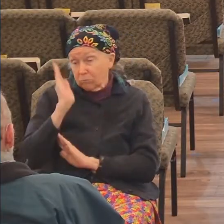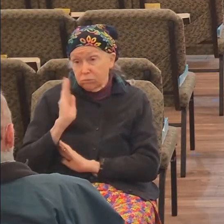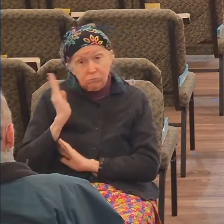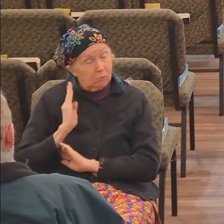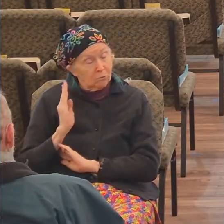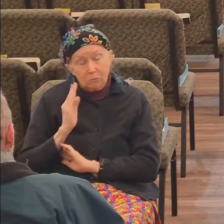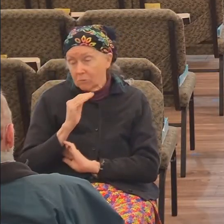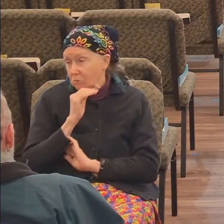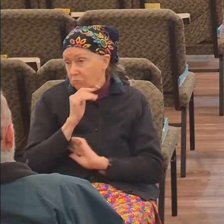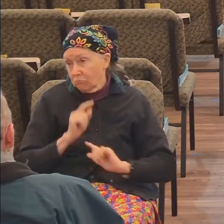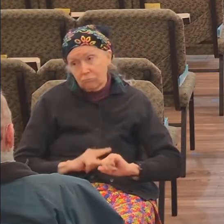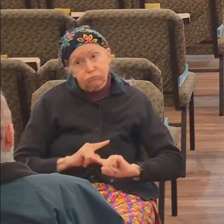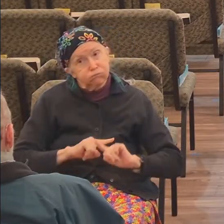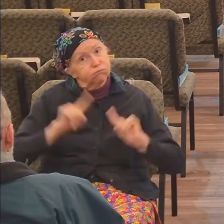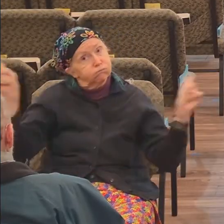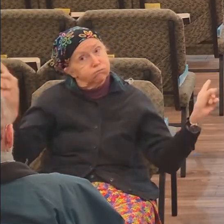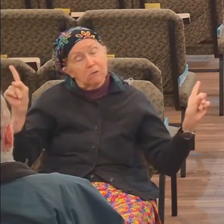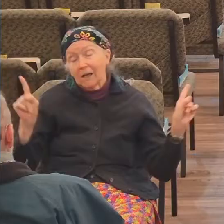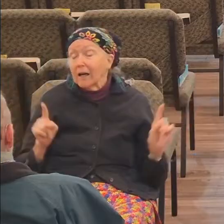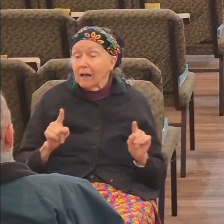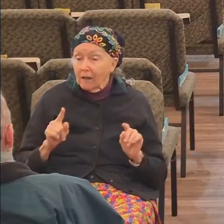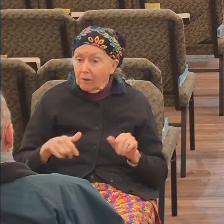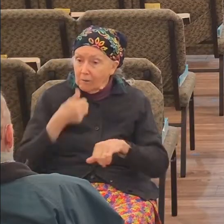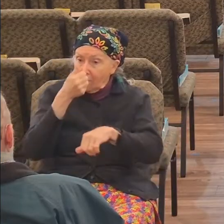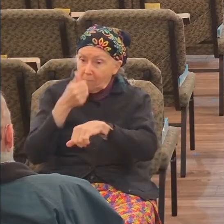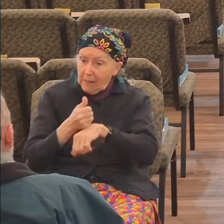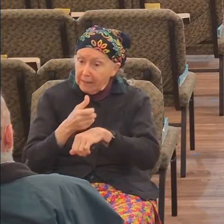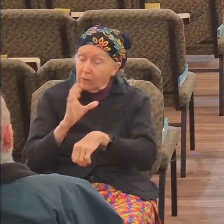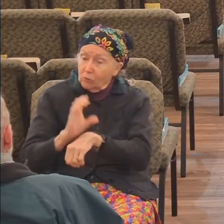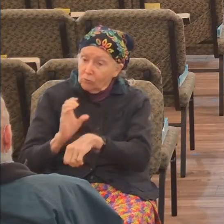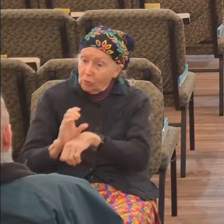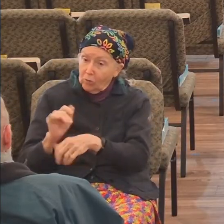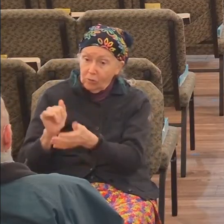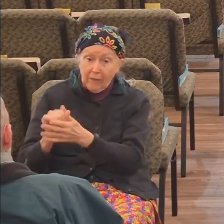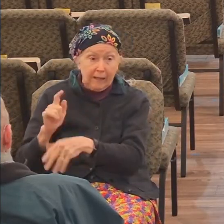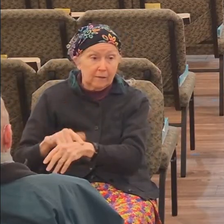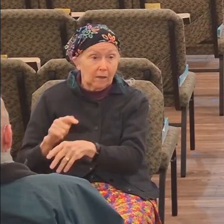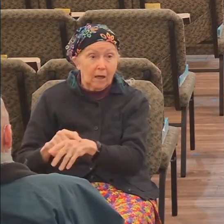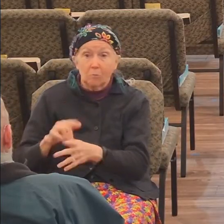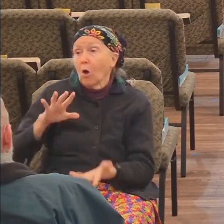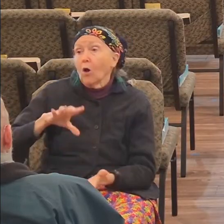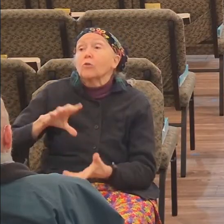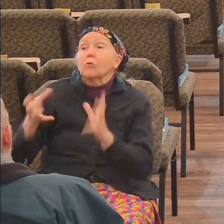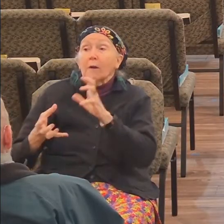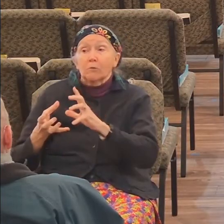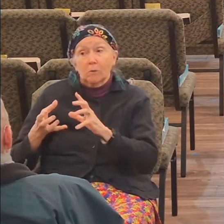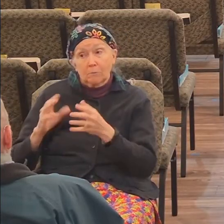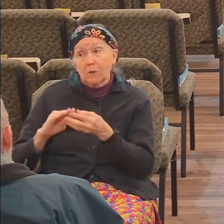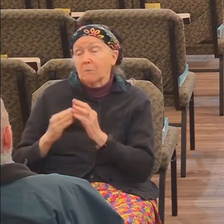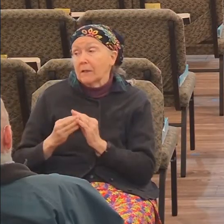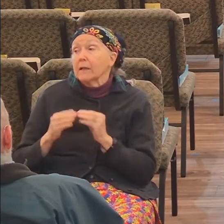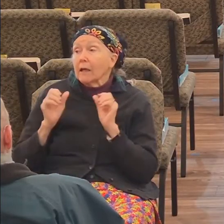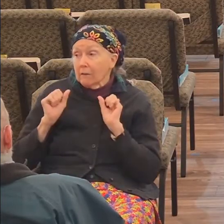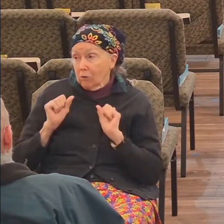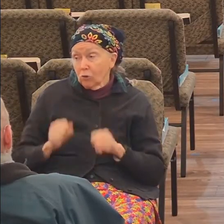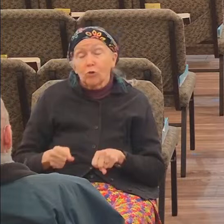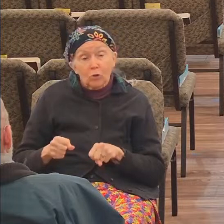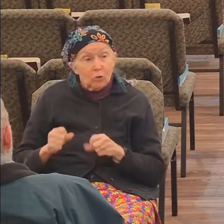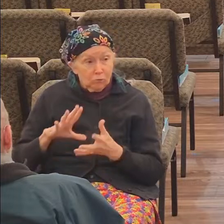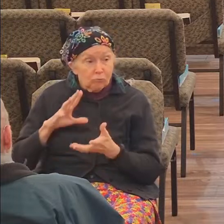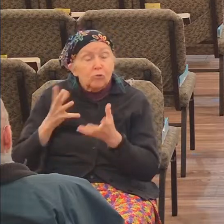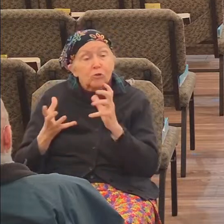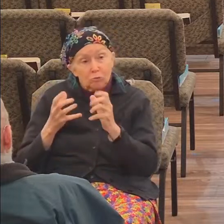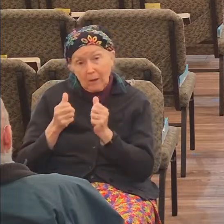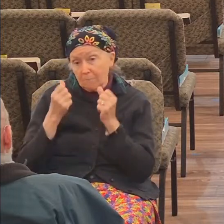okay? Planting a church, if you will, was a disruption. And it could have been a disruption in a lot of places.